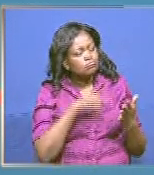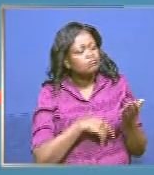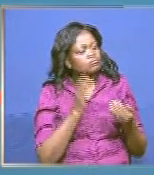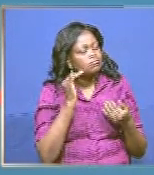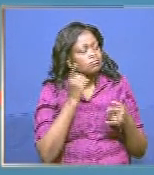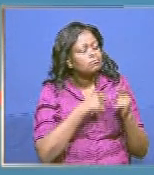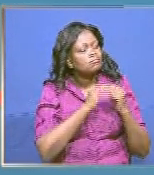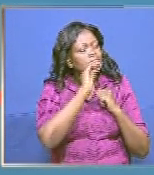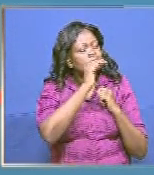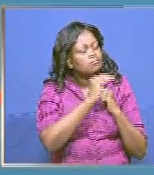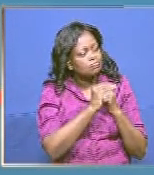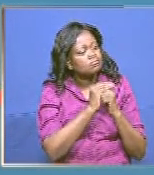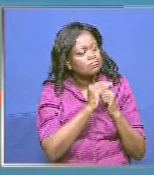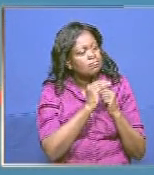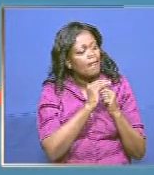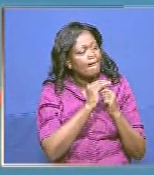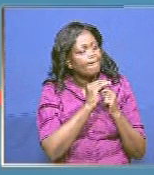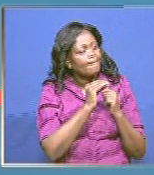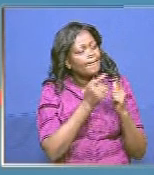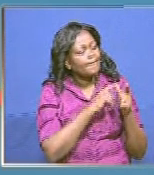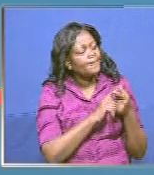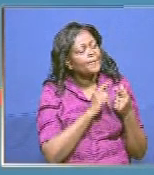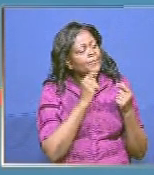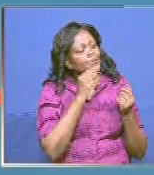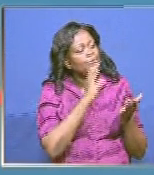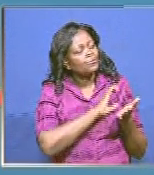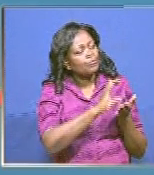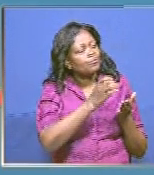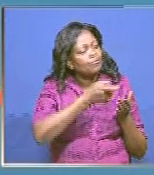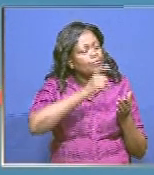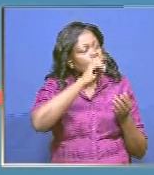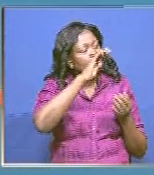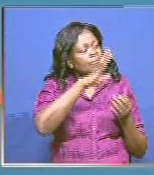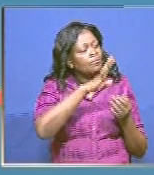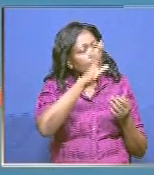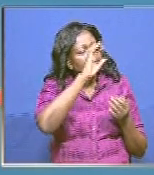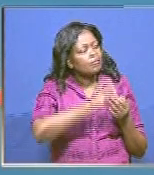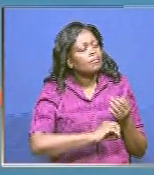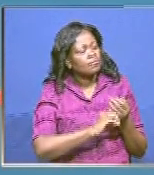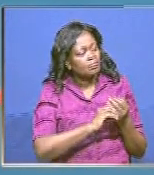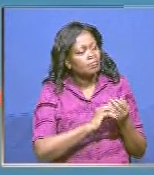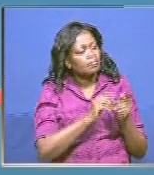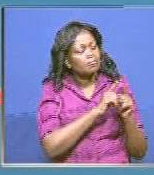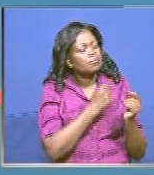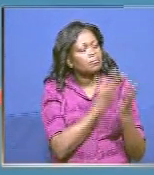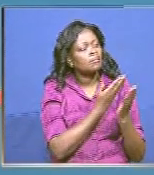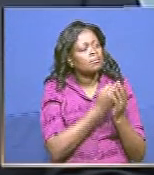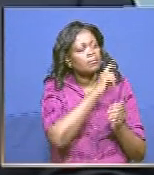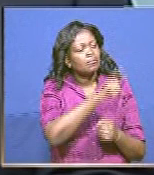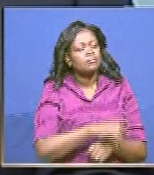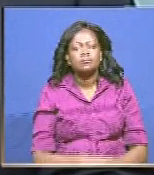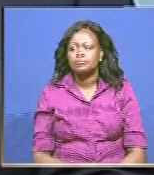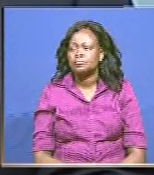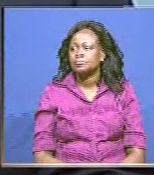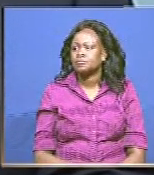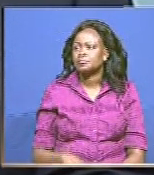from the counties and should their allocation be increased to 35% as has been proposed. Yes, I